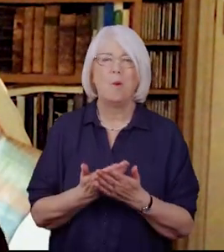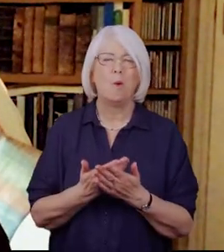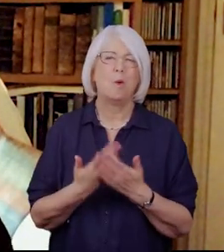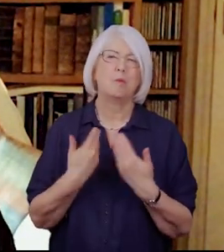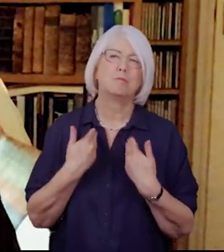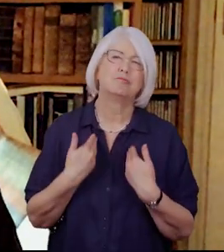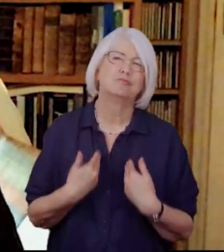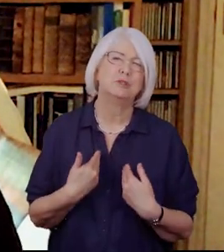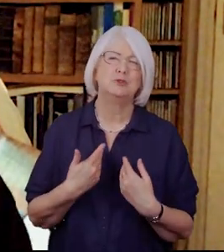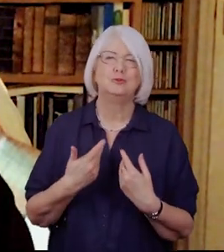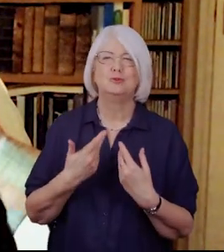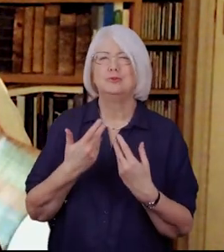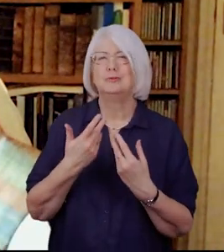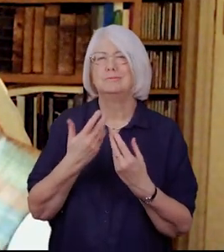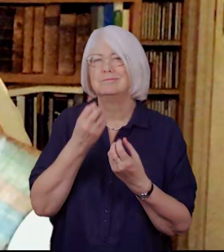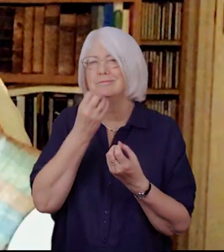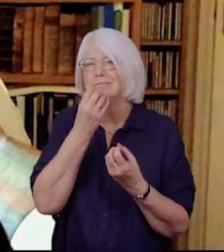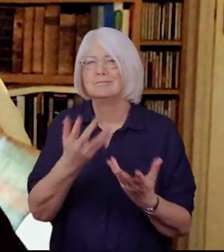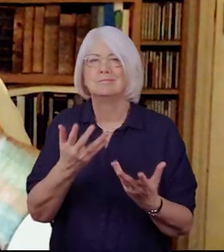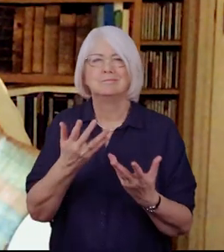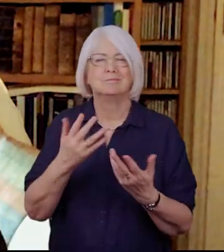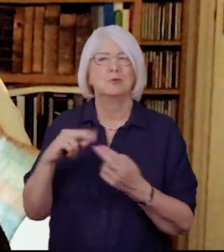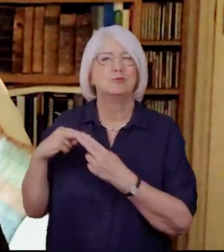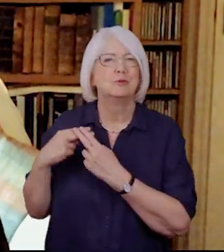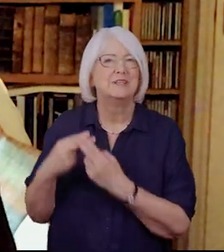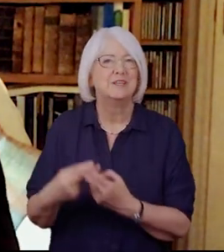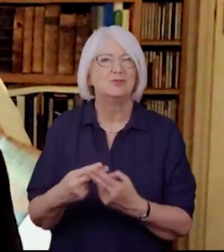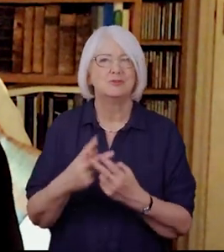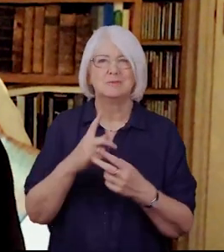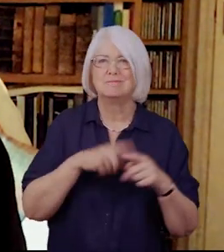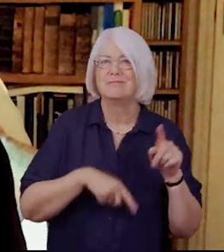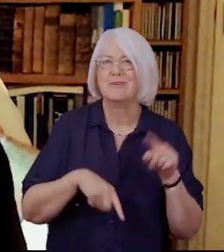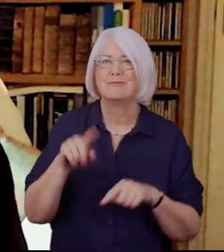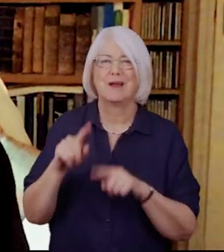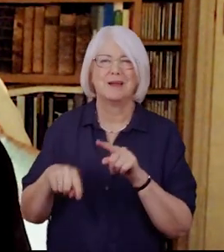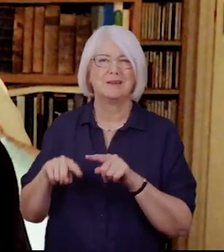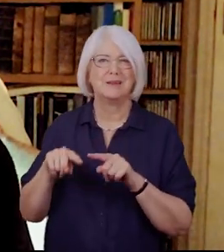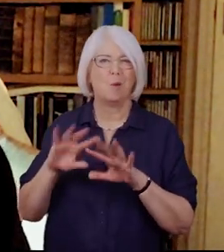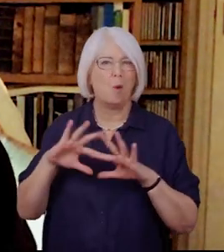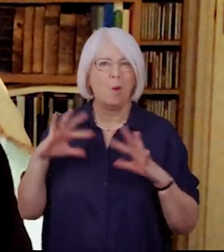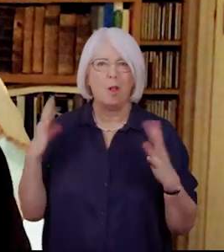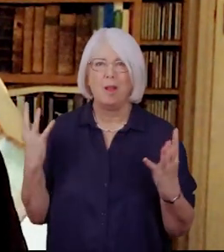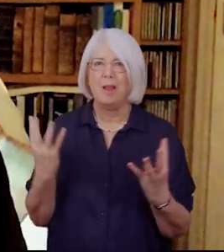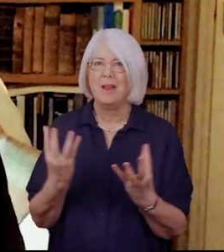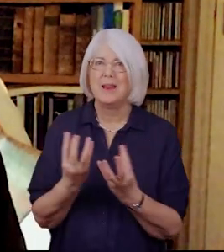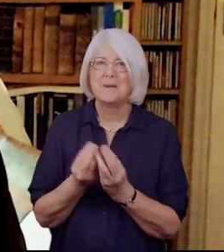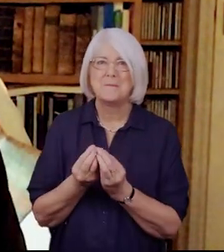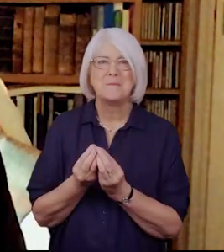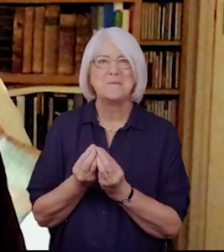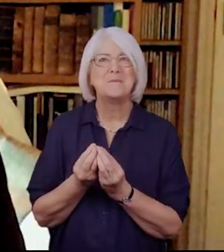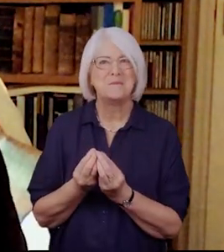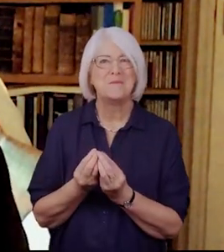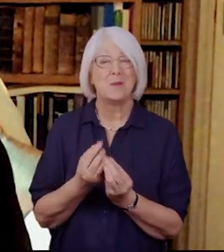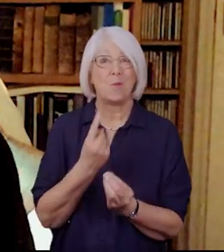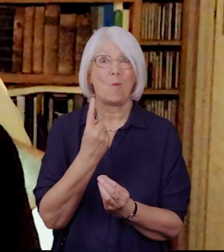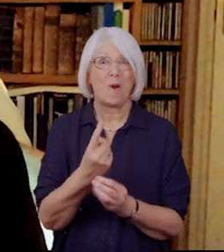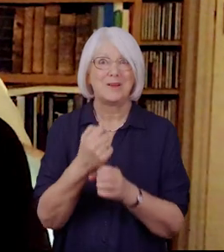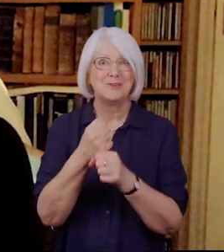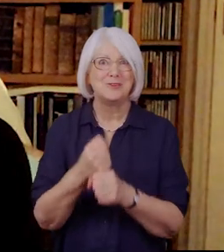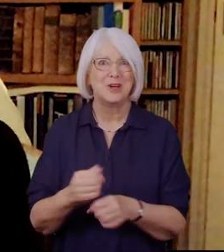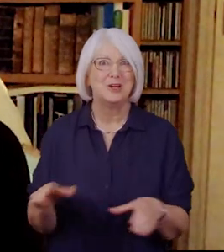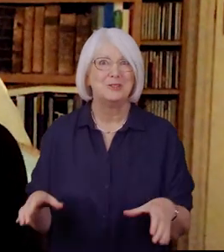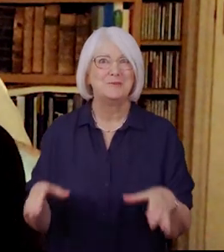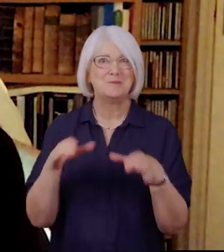of the church that give it its multicoloured and rich variety come together and as the